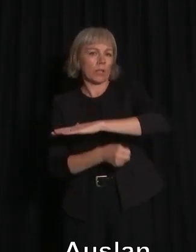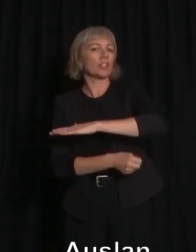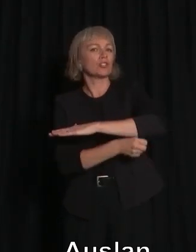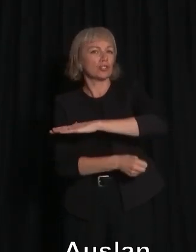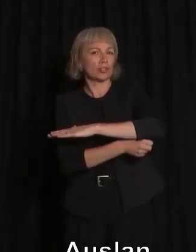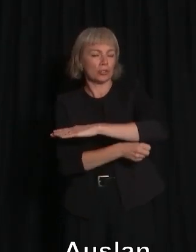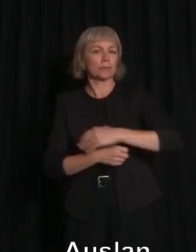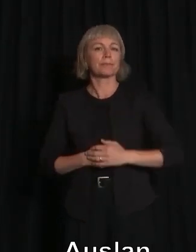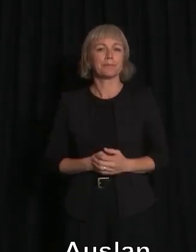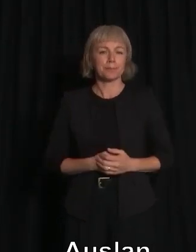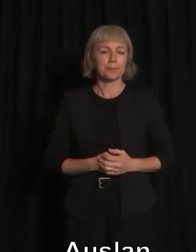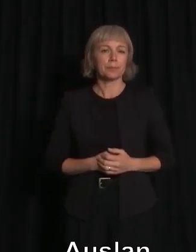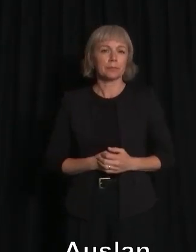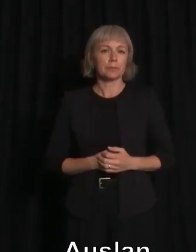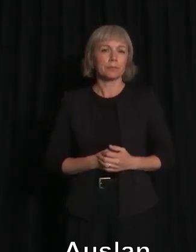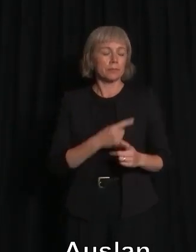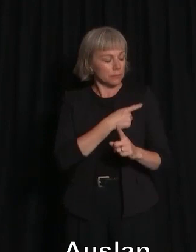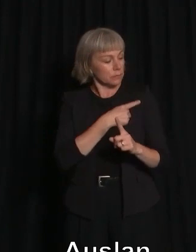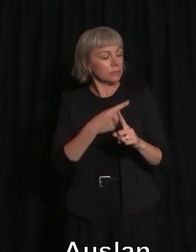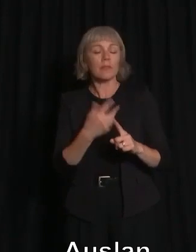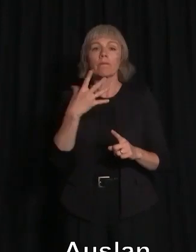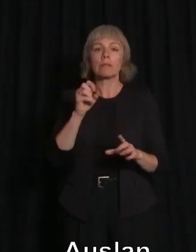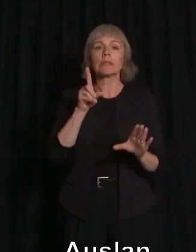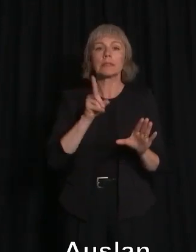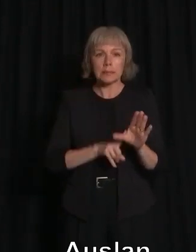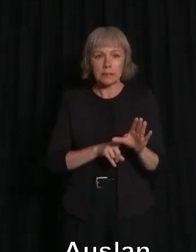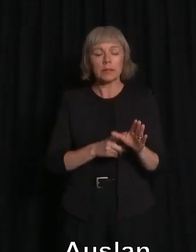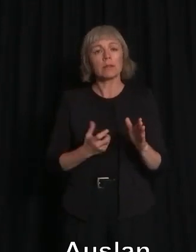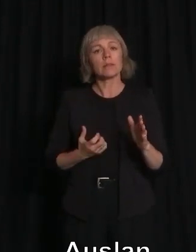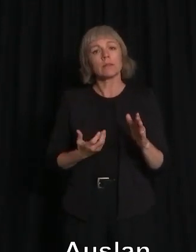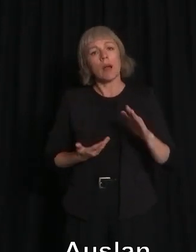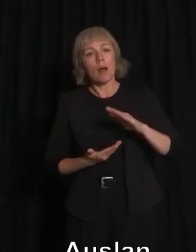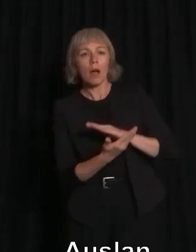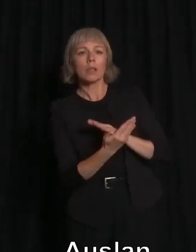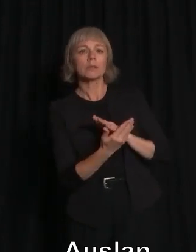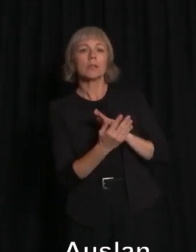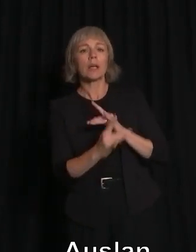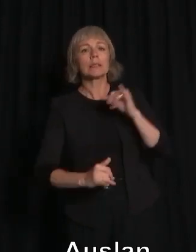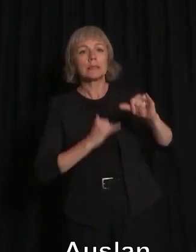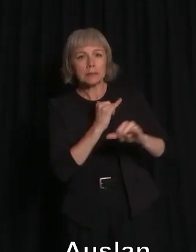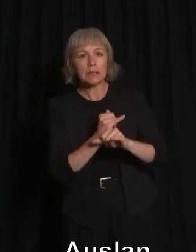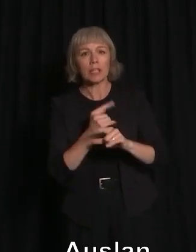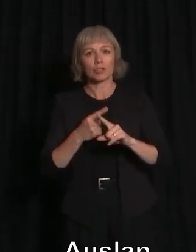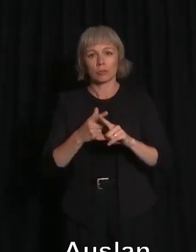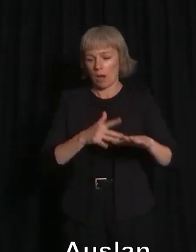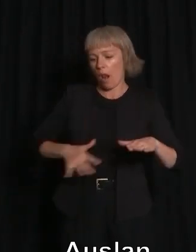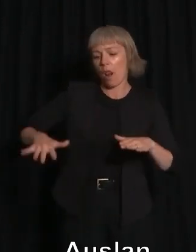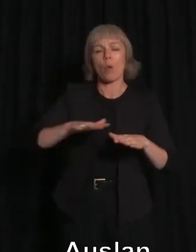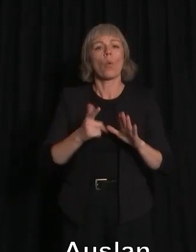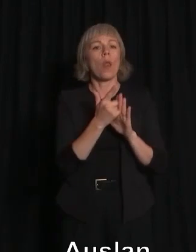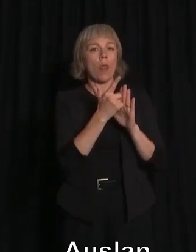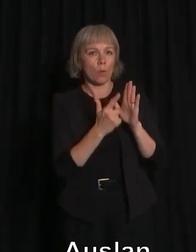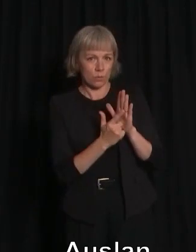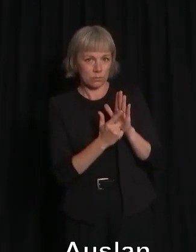solidly entwined over the last 5 decades through international and regional human rights law.